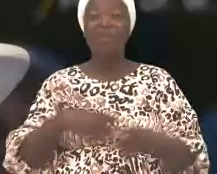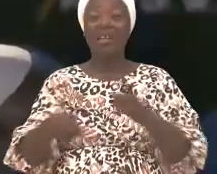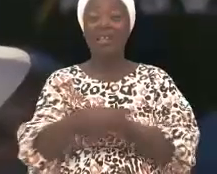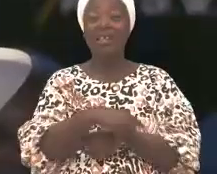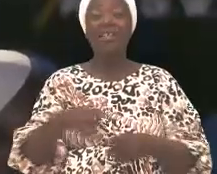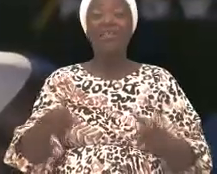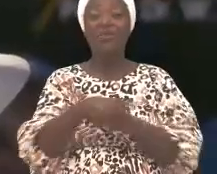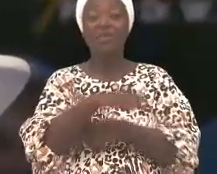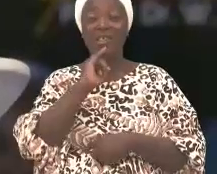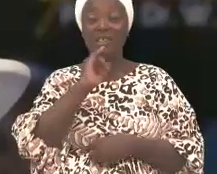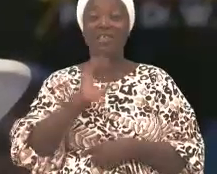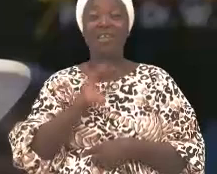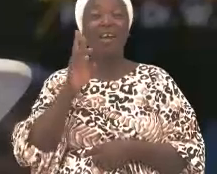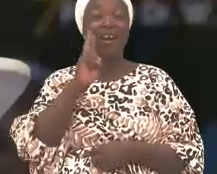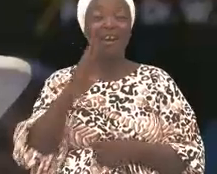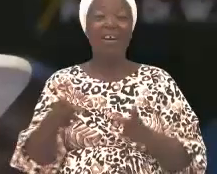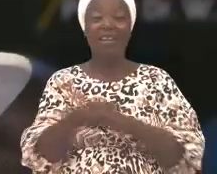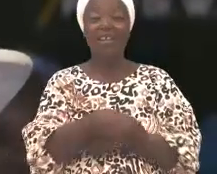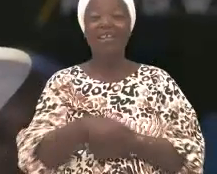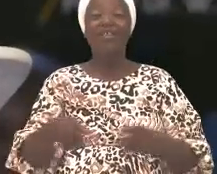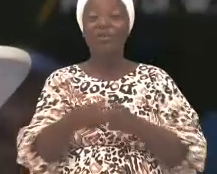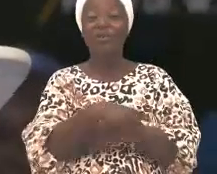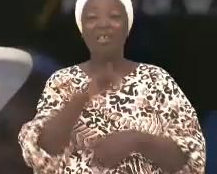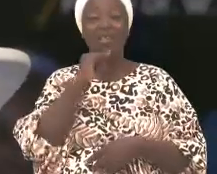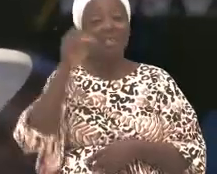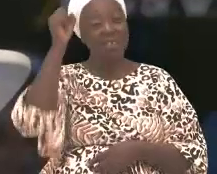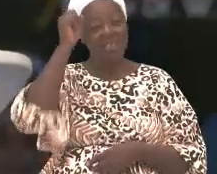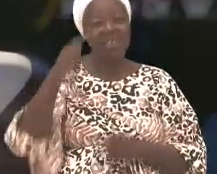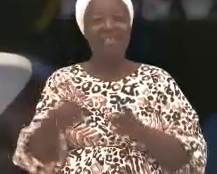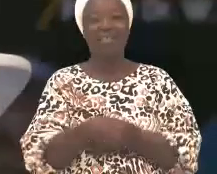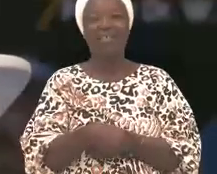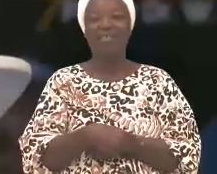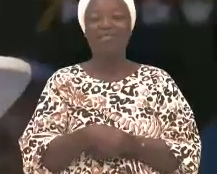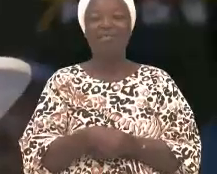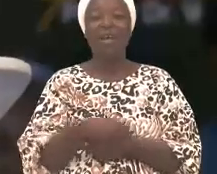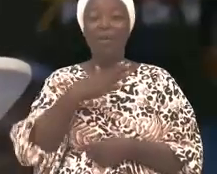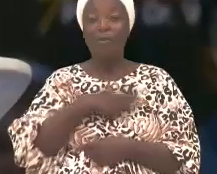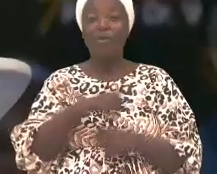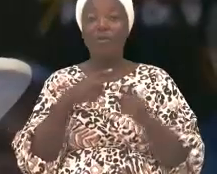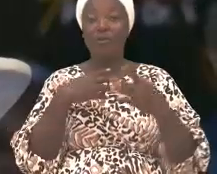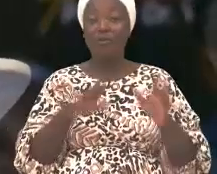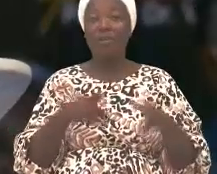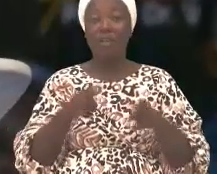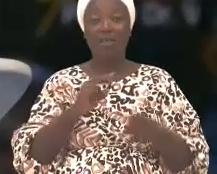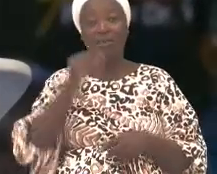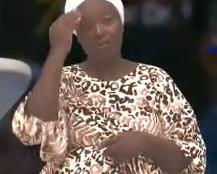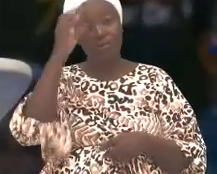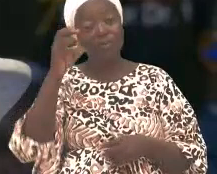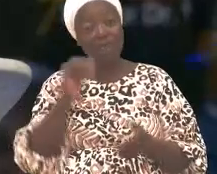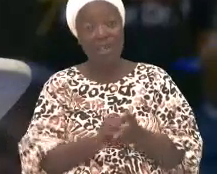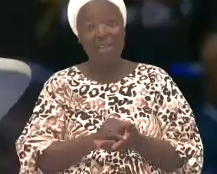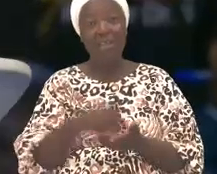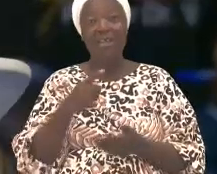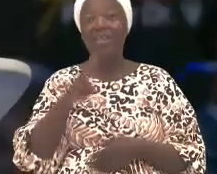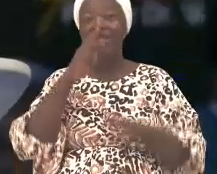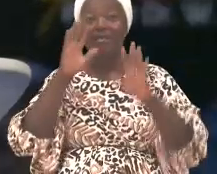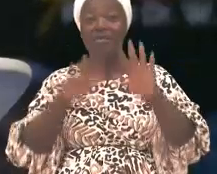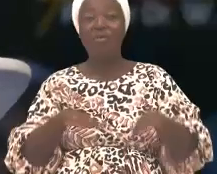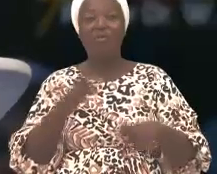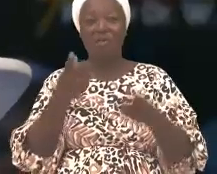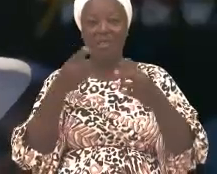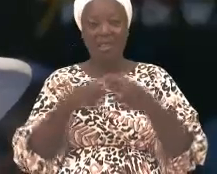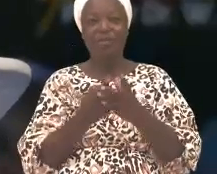day. Counselors, when you finish, let's know. So that the rains will begin to